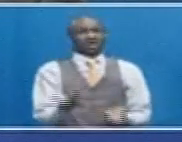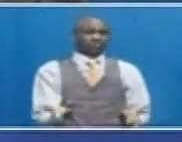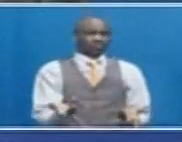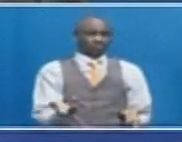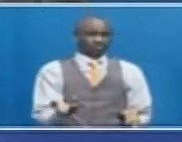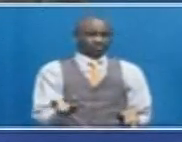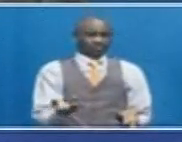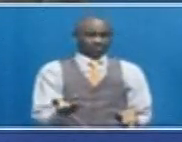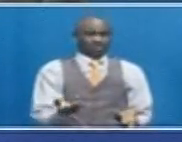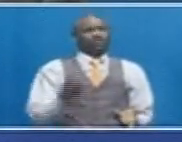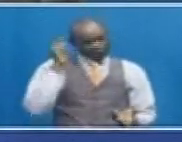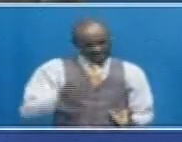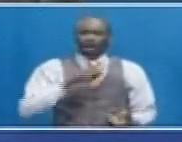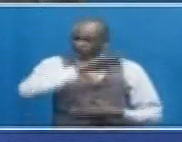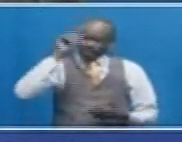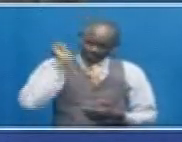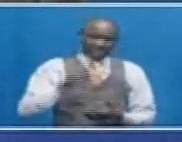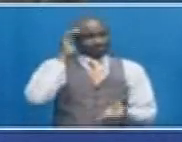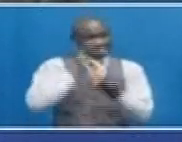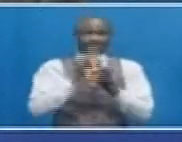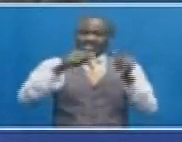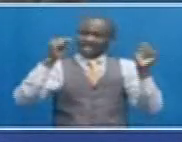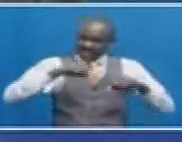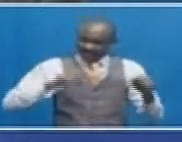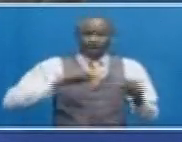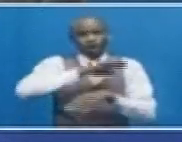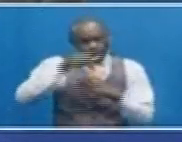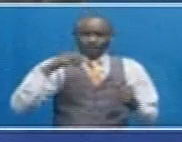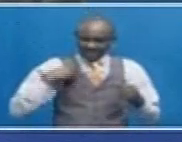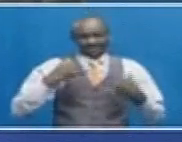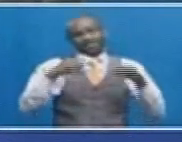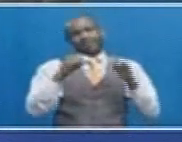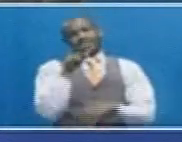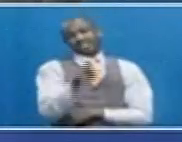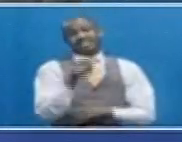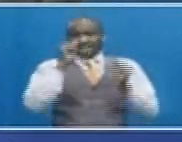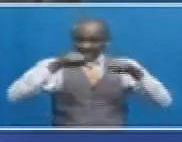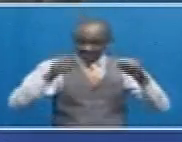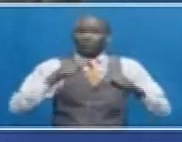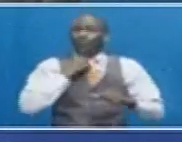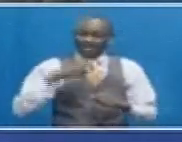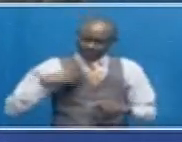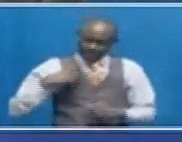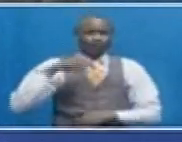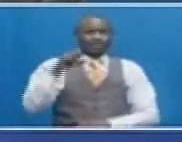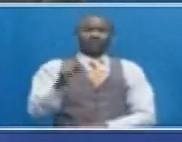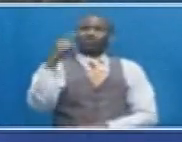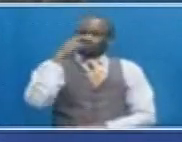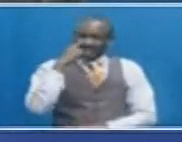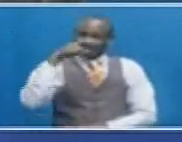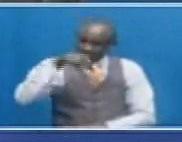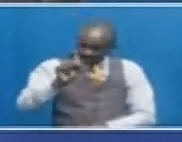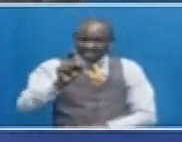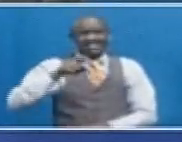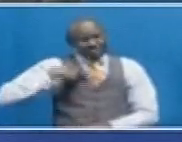All of us must believe in this agreement, and we must all implement it. And we want the people of South Sudan, who